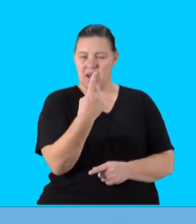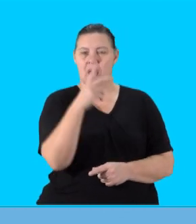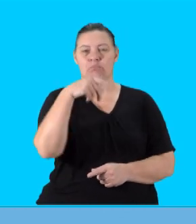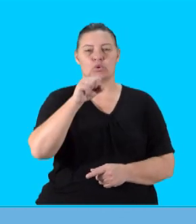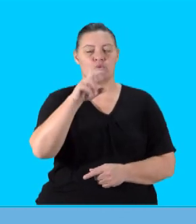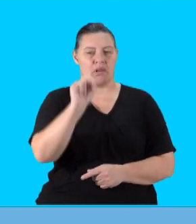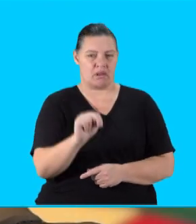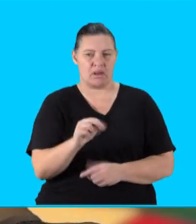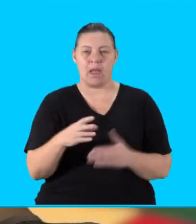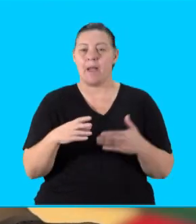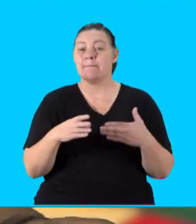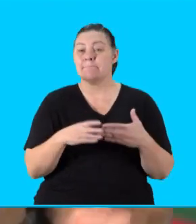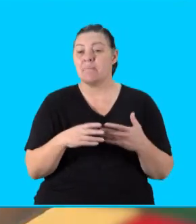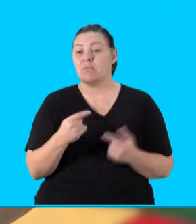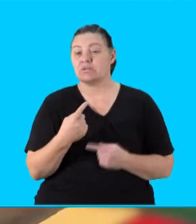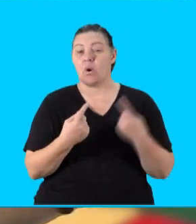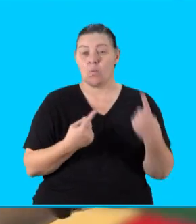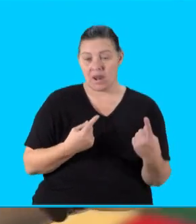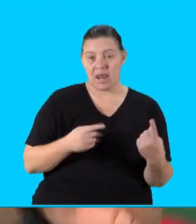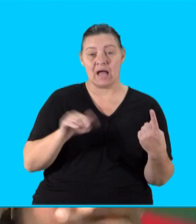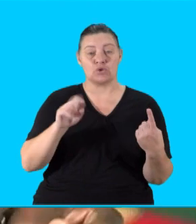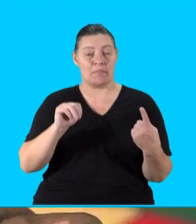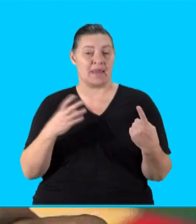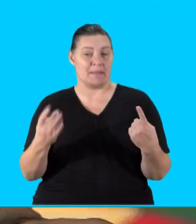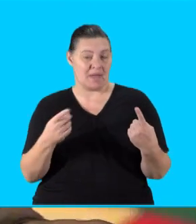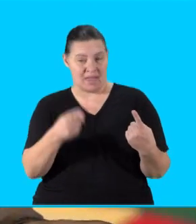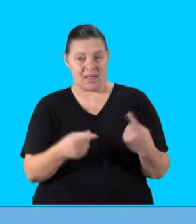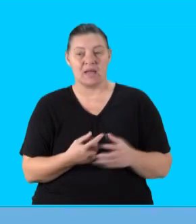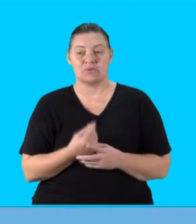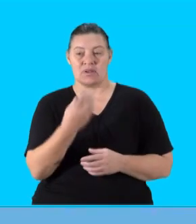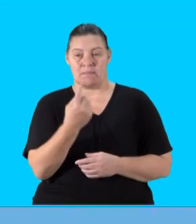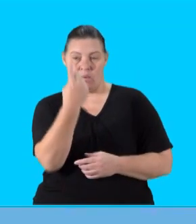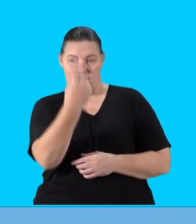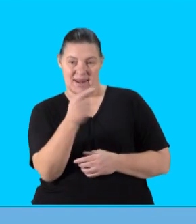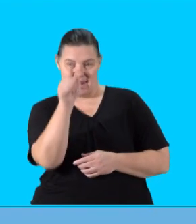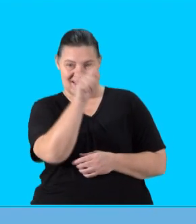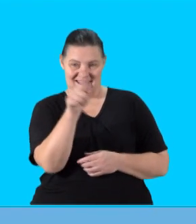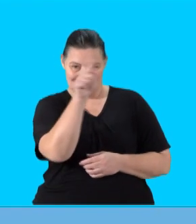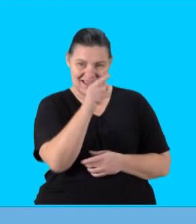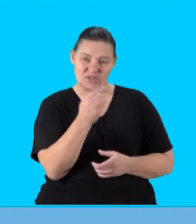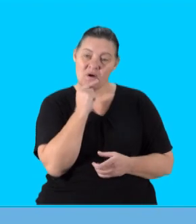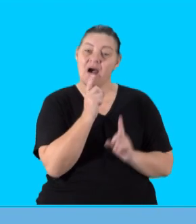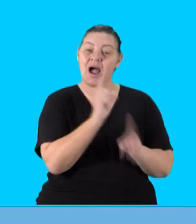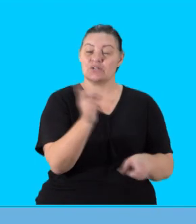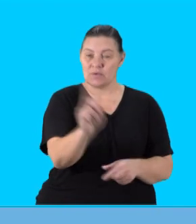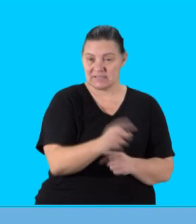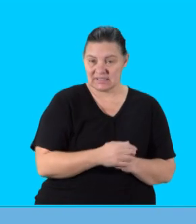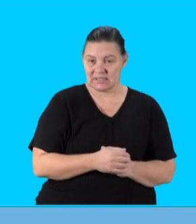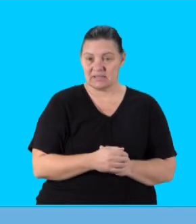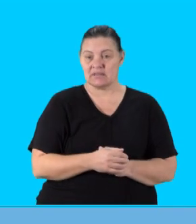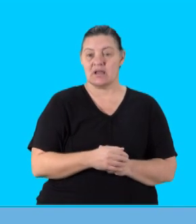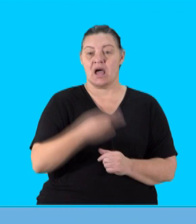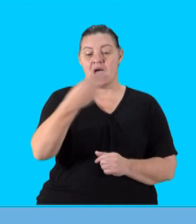proton. And remember, one proton, atomic number. So therefore, it's atomic number 1. So therefore, our answer is going to